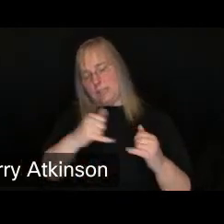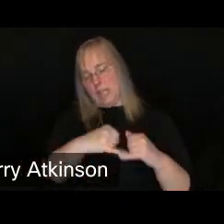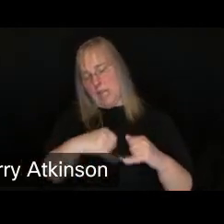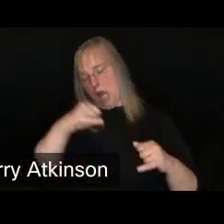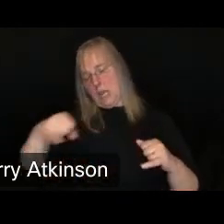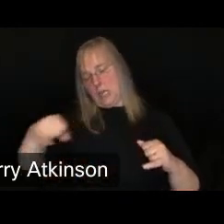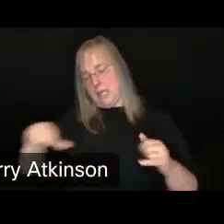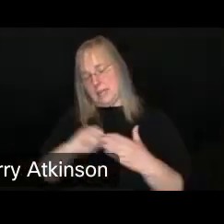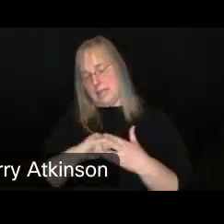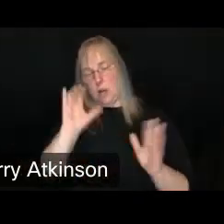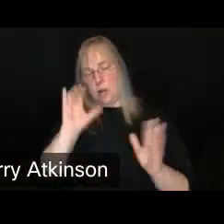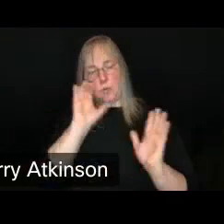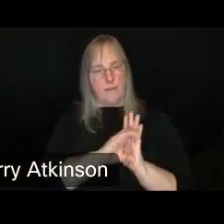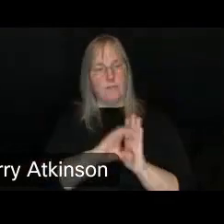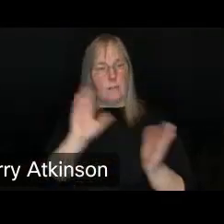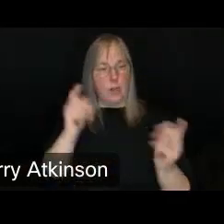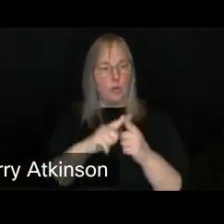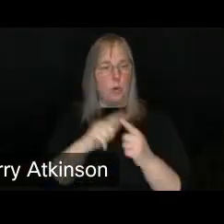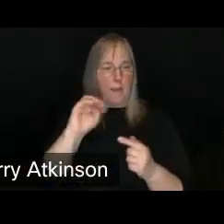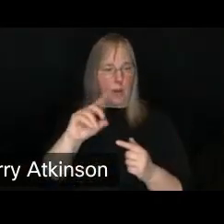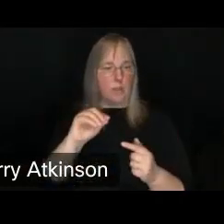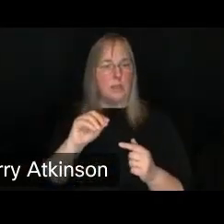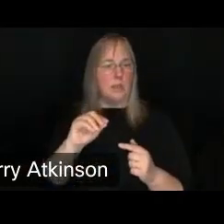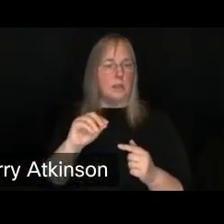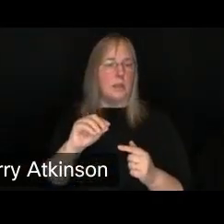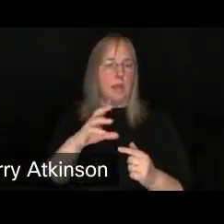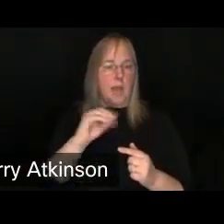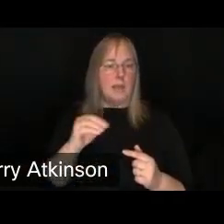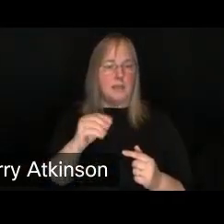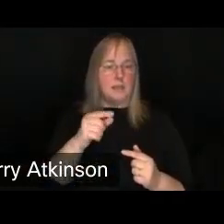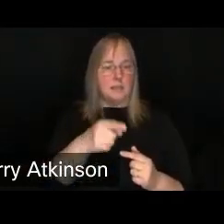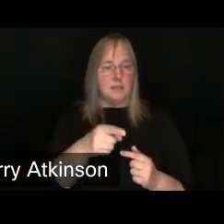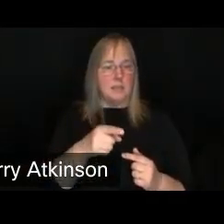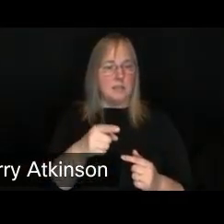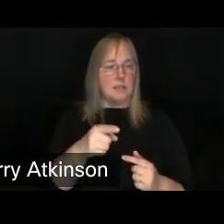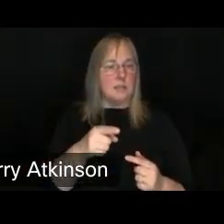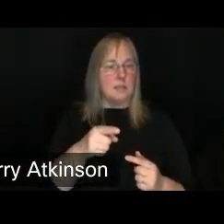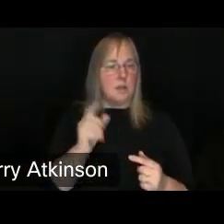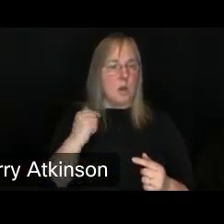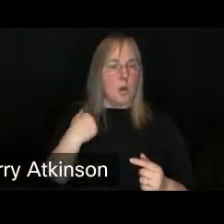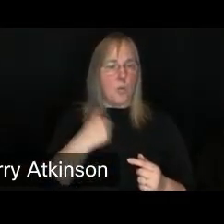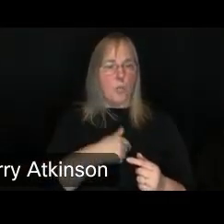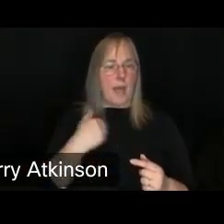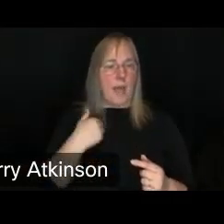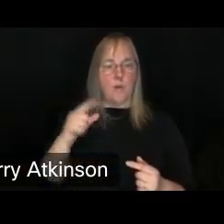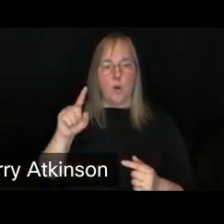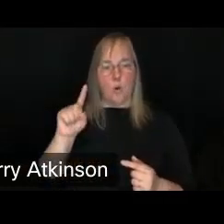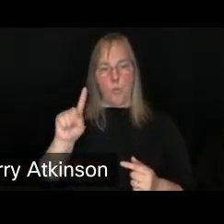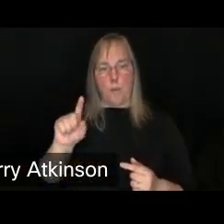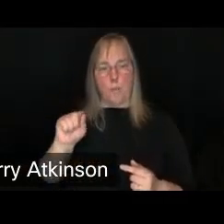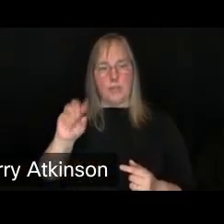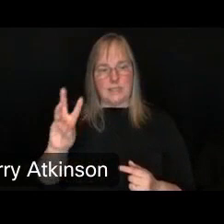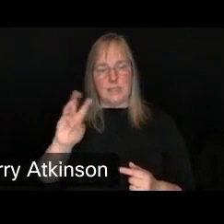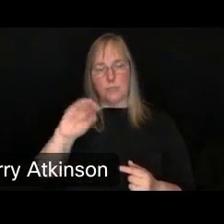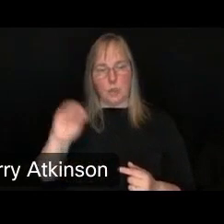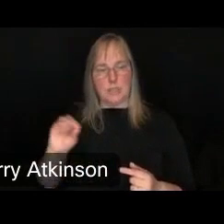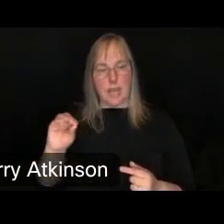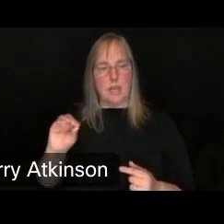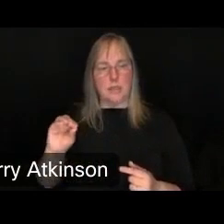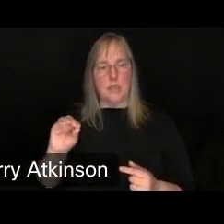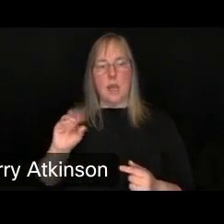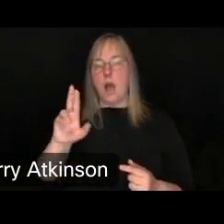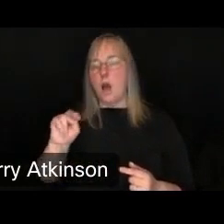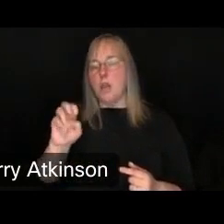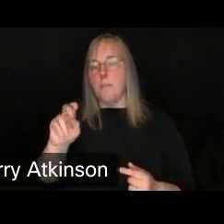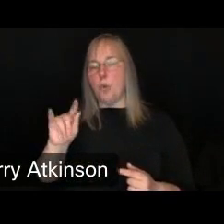is unemployment rate. Ours is third one. We only have 1.6% unemployment rate. Labor market is very tight though. That makes it a